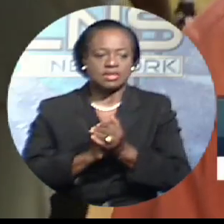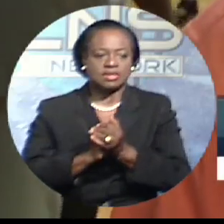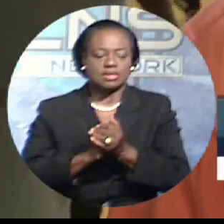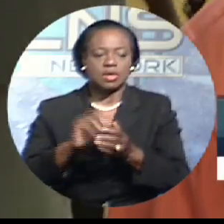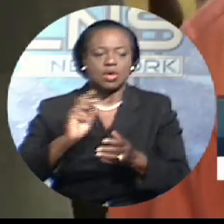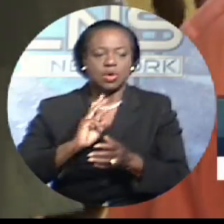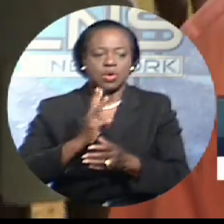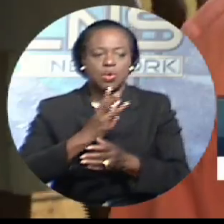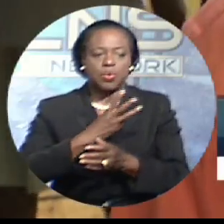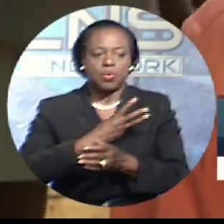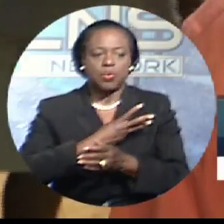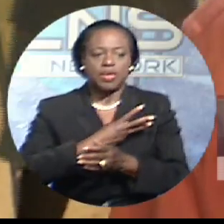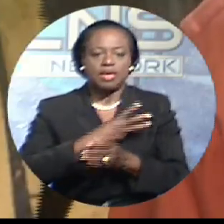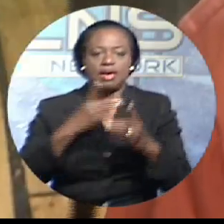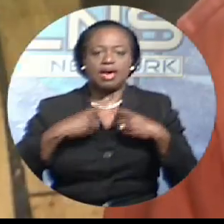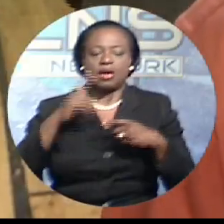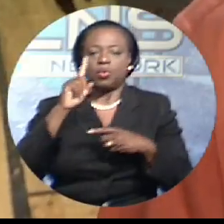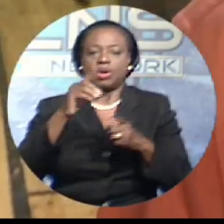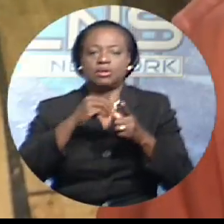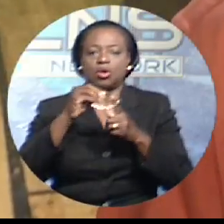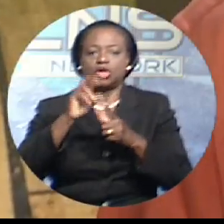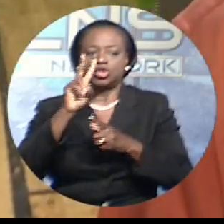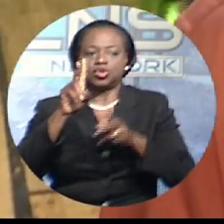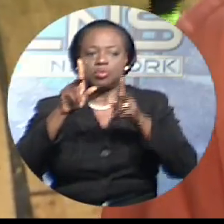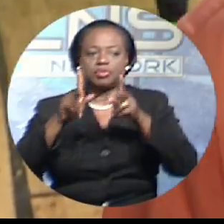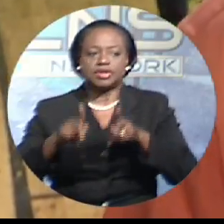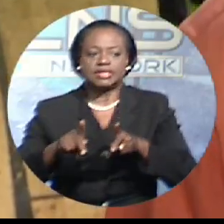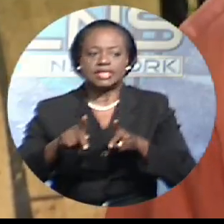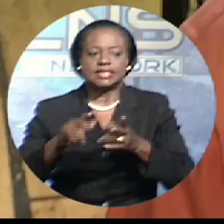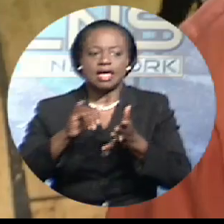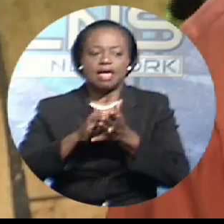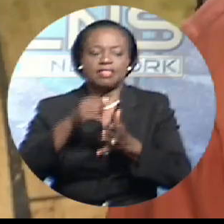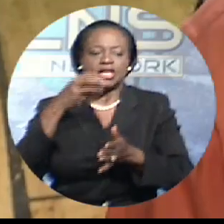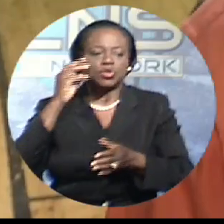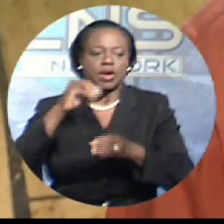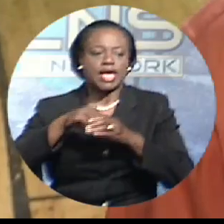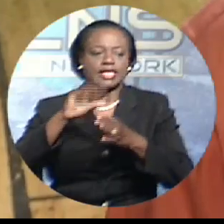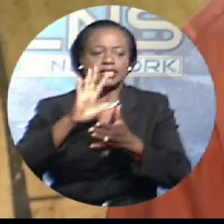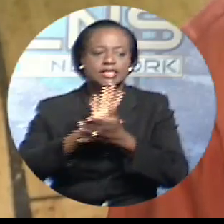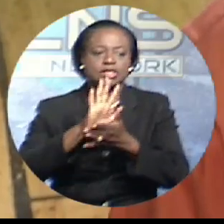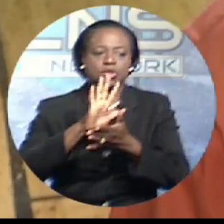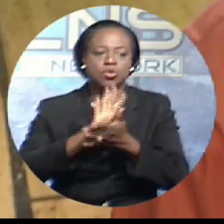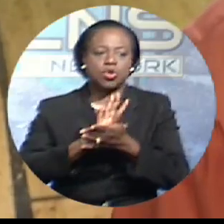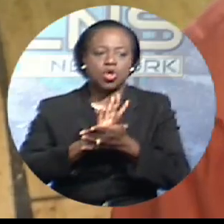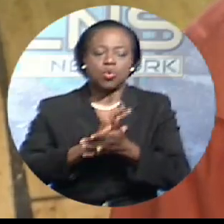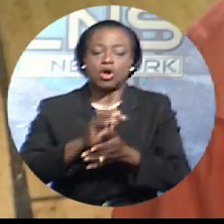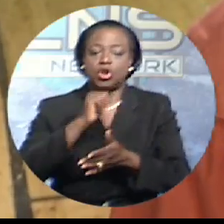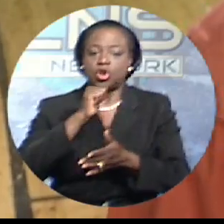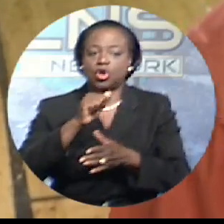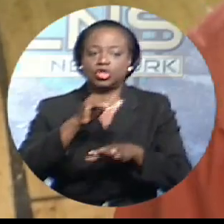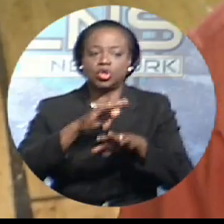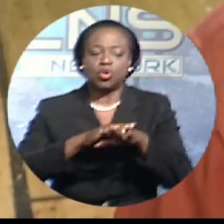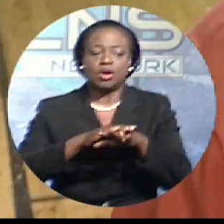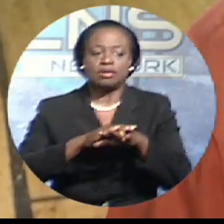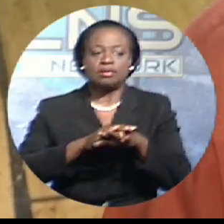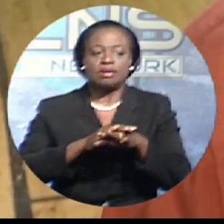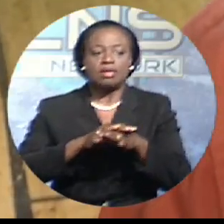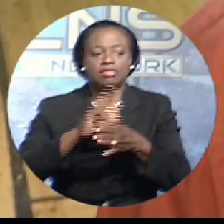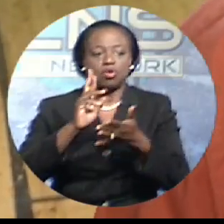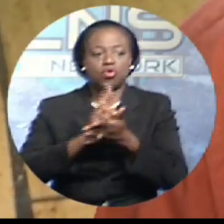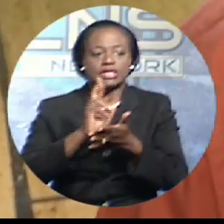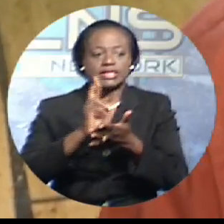we had 1 or 2 persons that were in school that we did not have on the GSSA roster, so we made a little adjustment to our